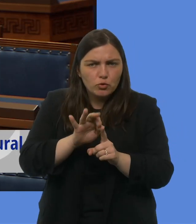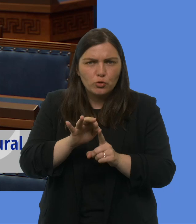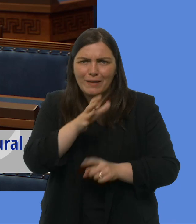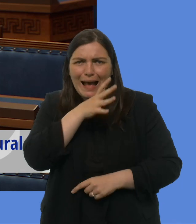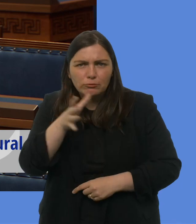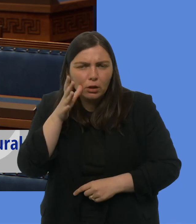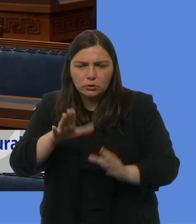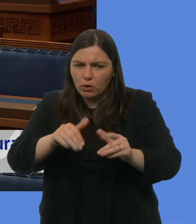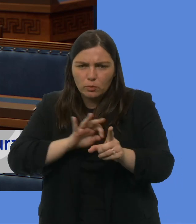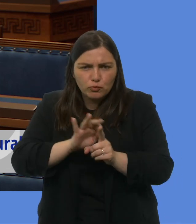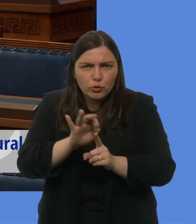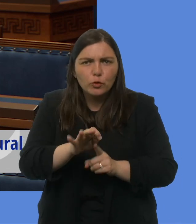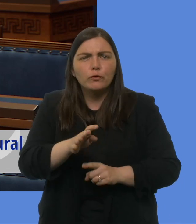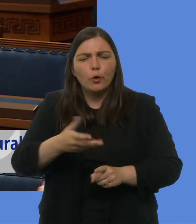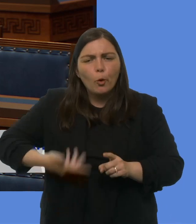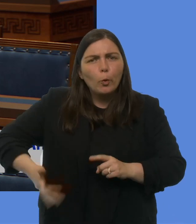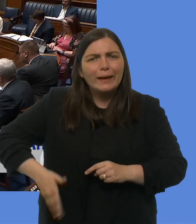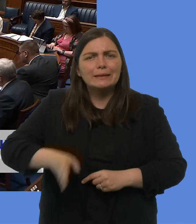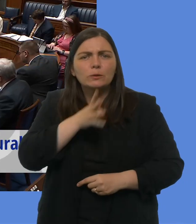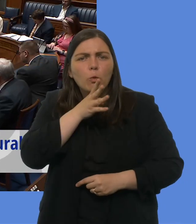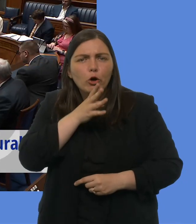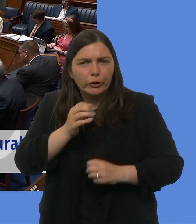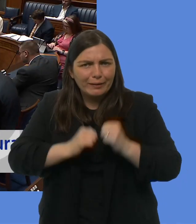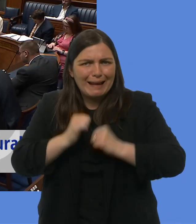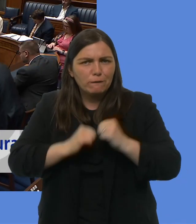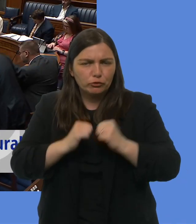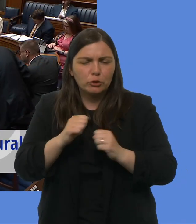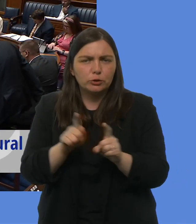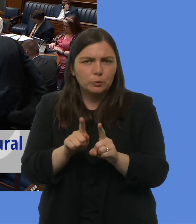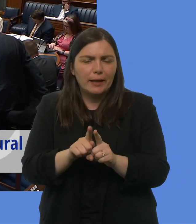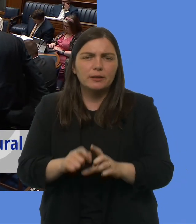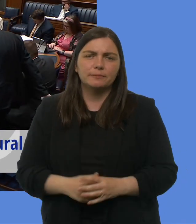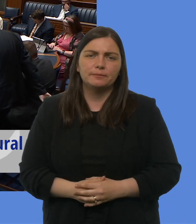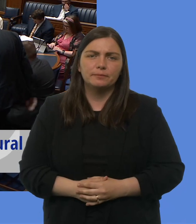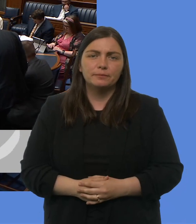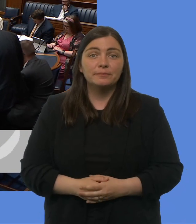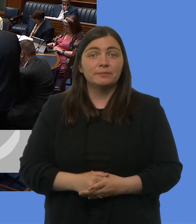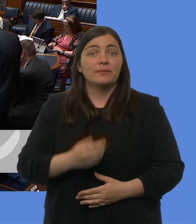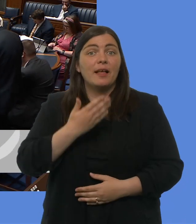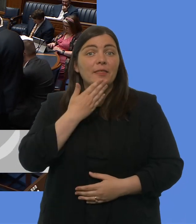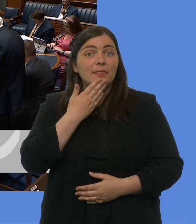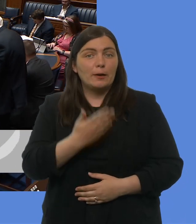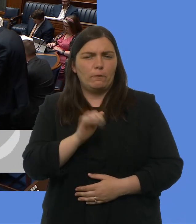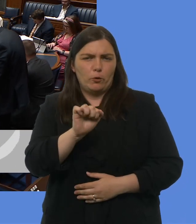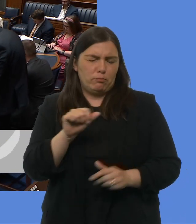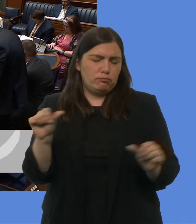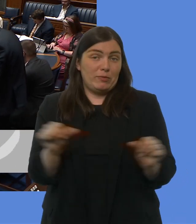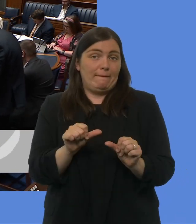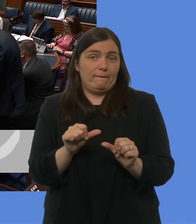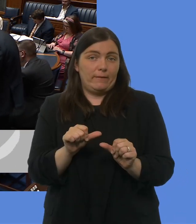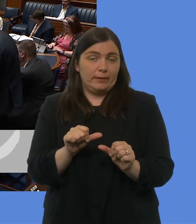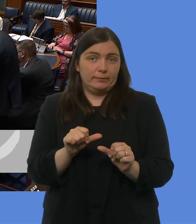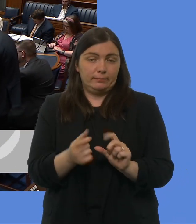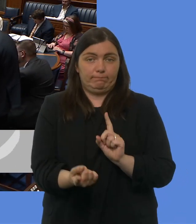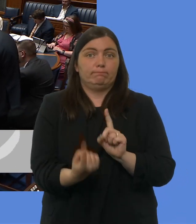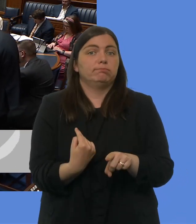the flow of that excess nutrients into the loch. Mr. McLone. Thank you for that concise view of